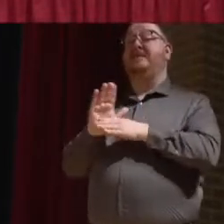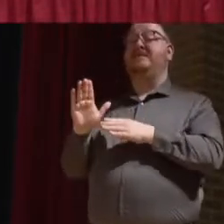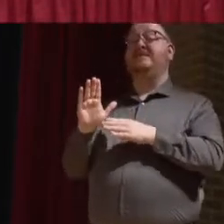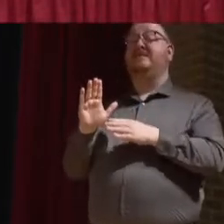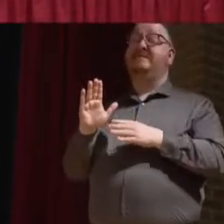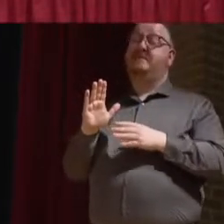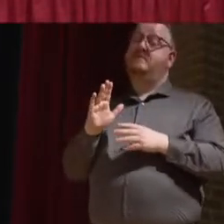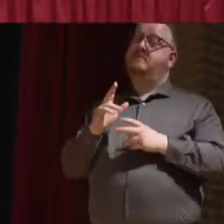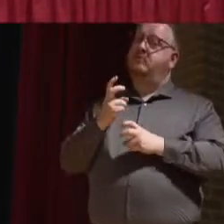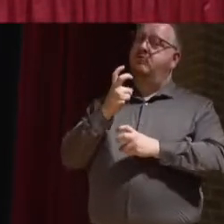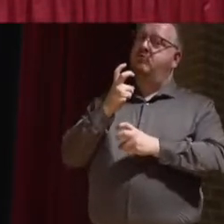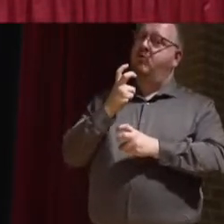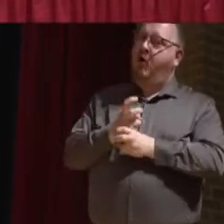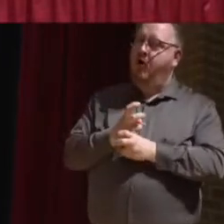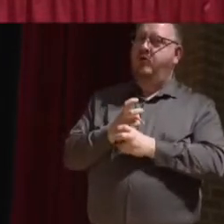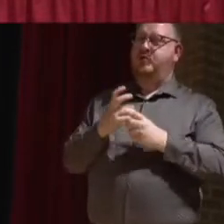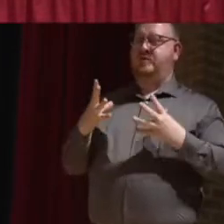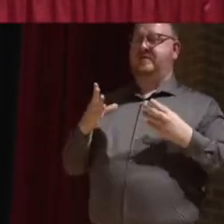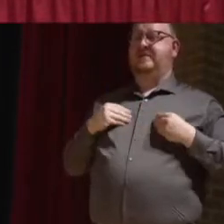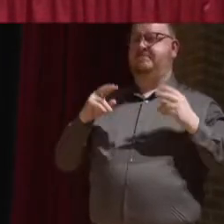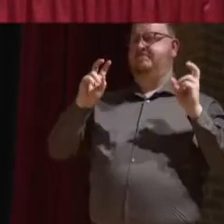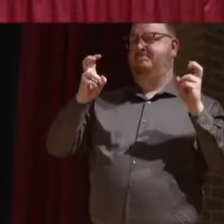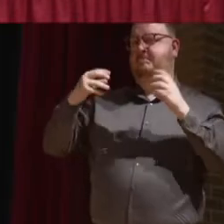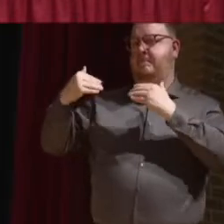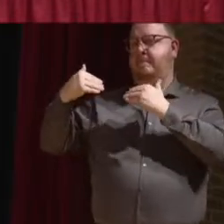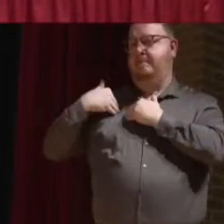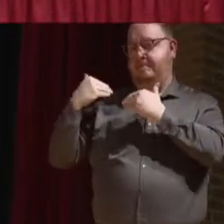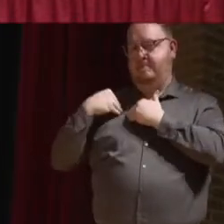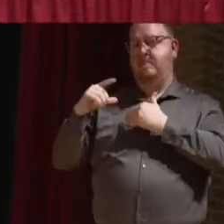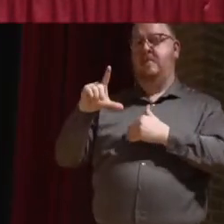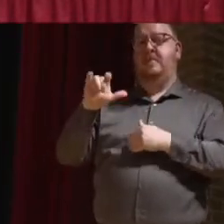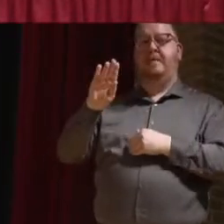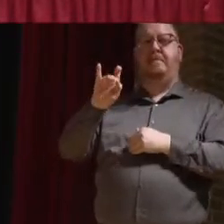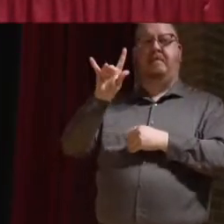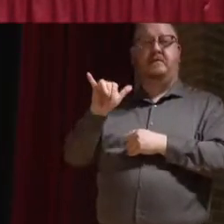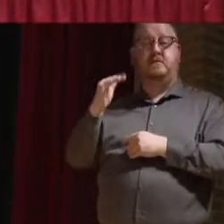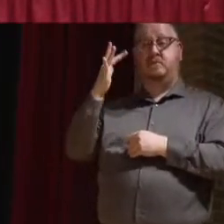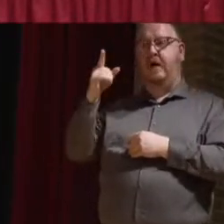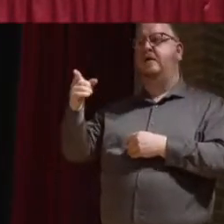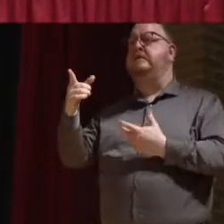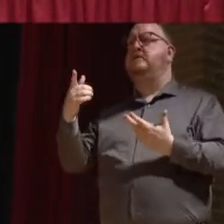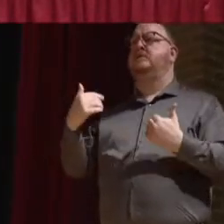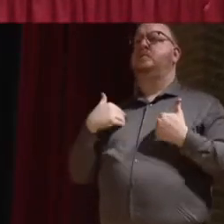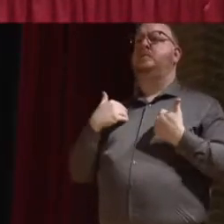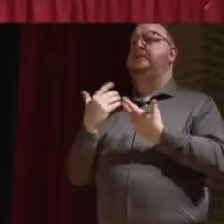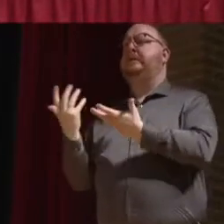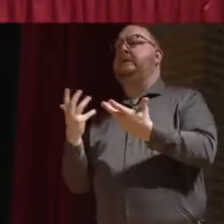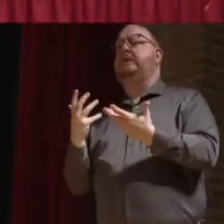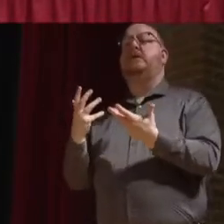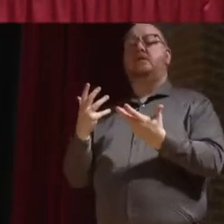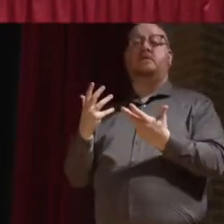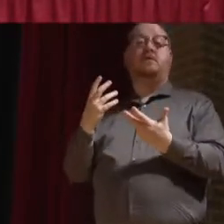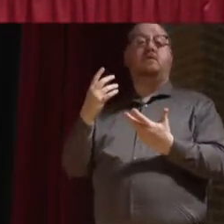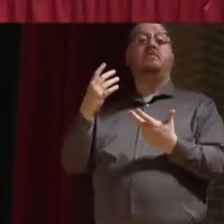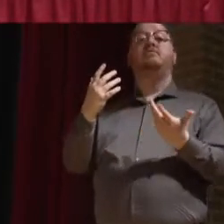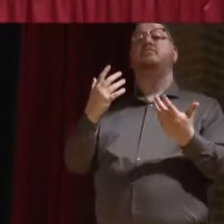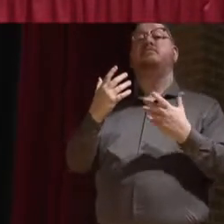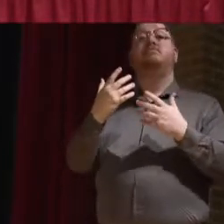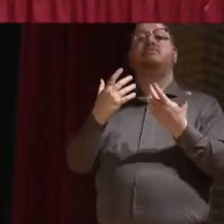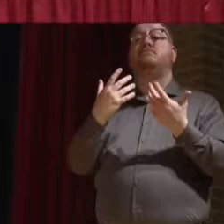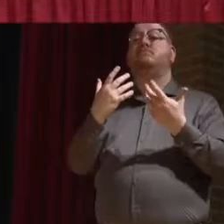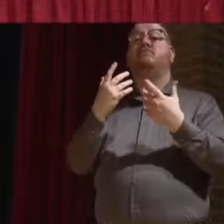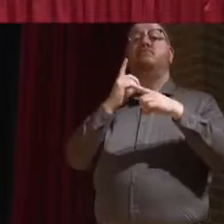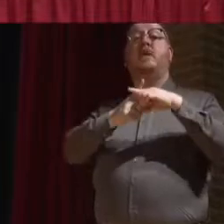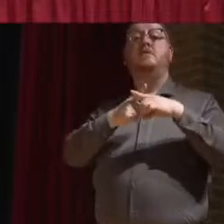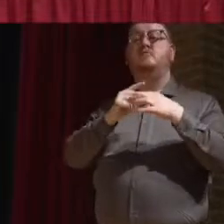liability, and if depending on where they are on the spectrum, if this is a communication thing, and I'm